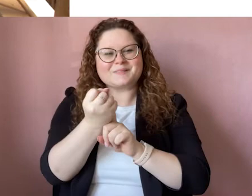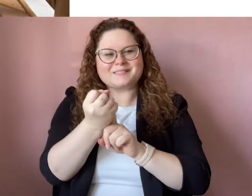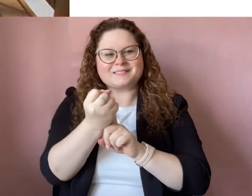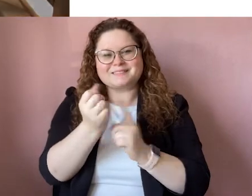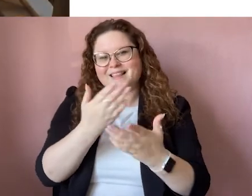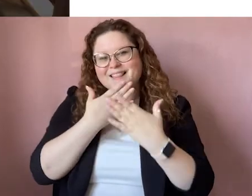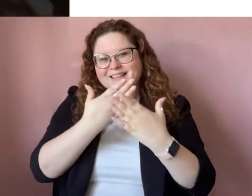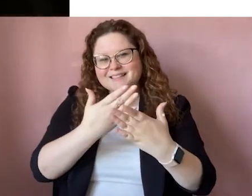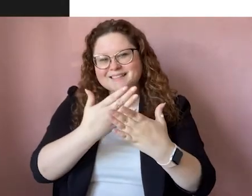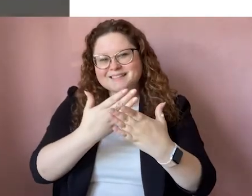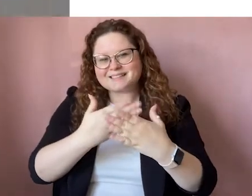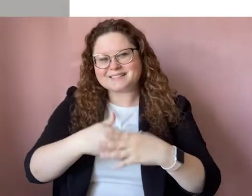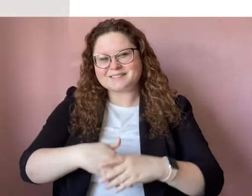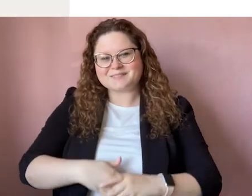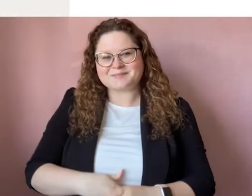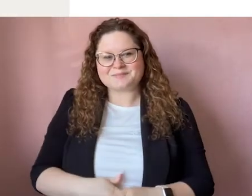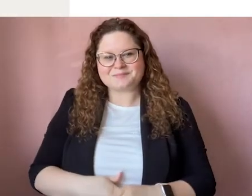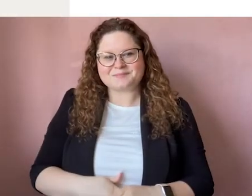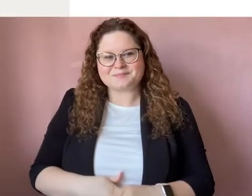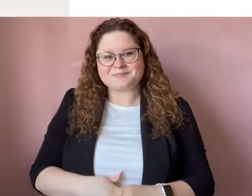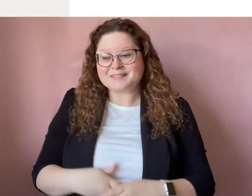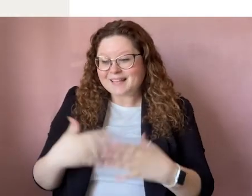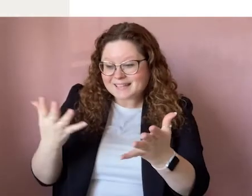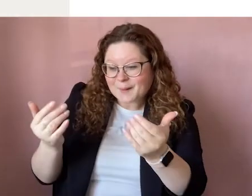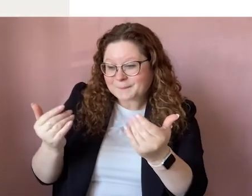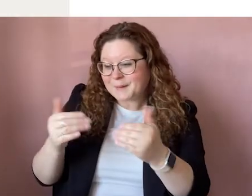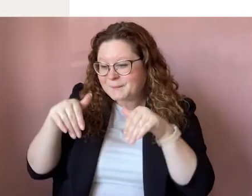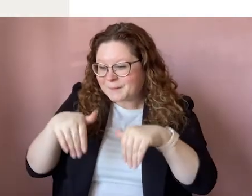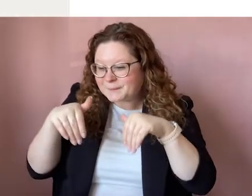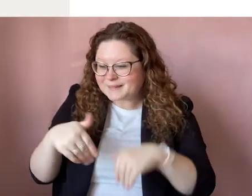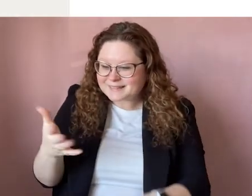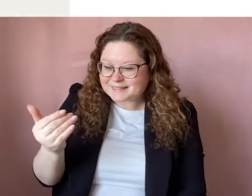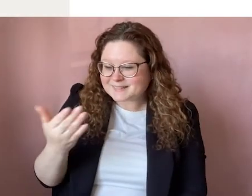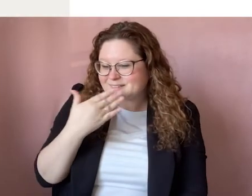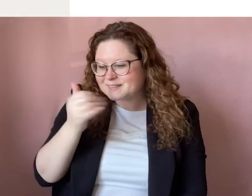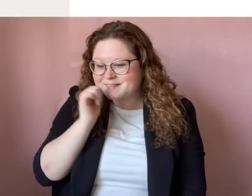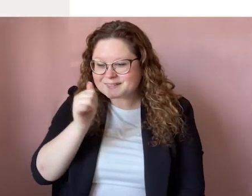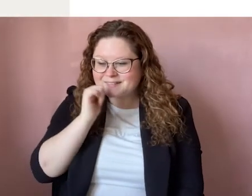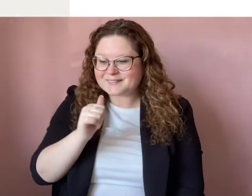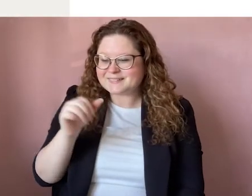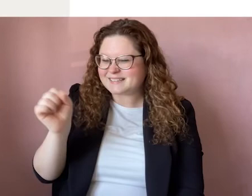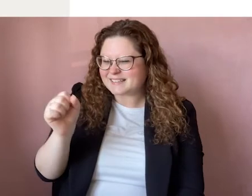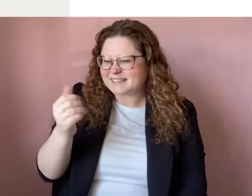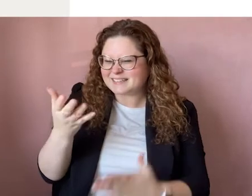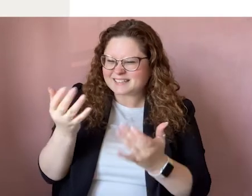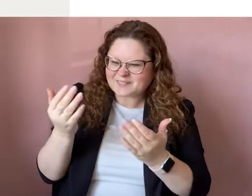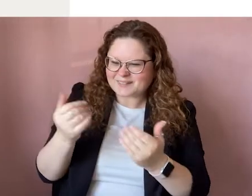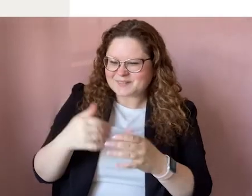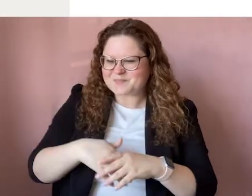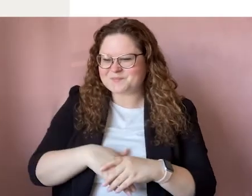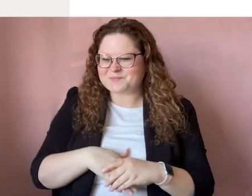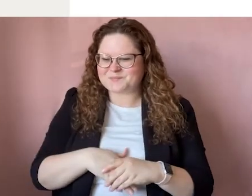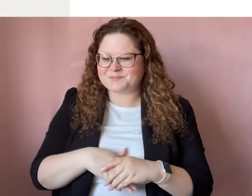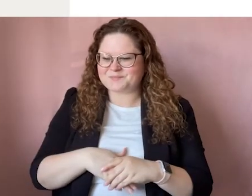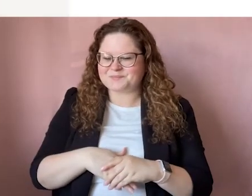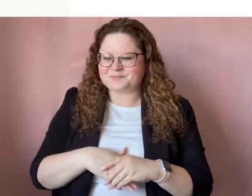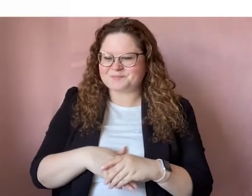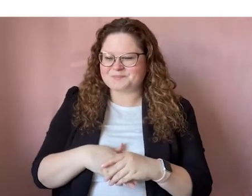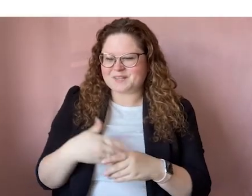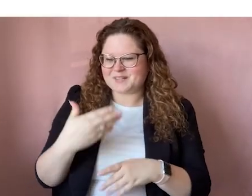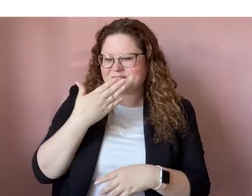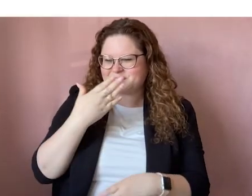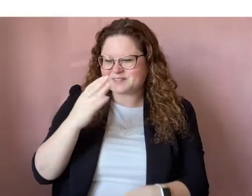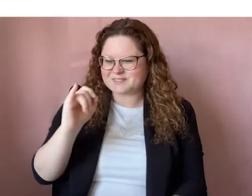Thanks. Come here, Neo. Good girl. Yeah. Nice